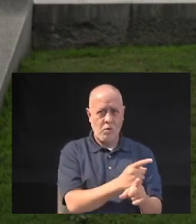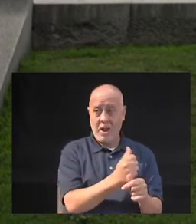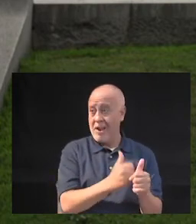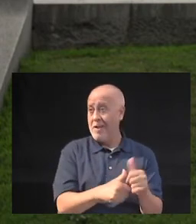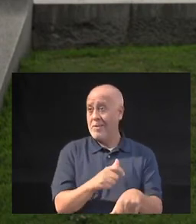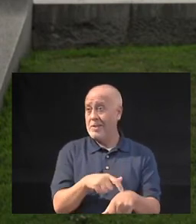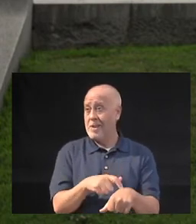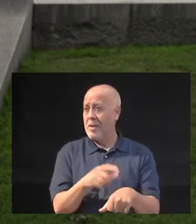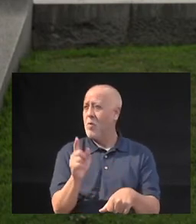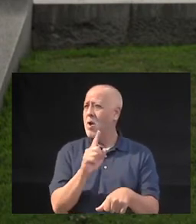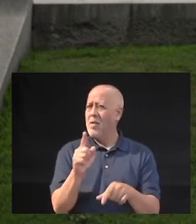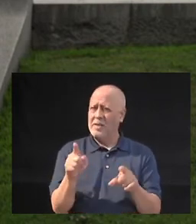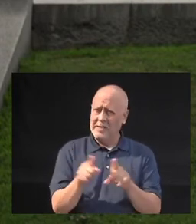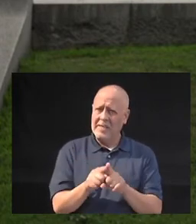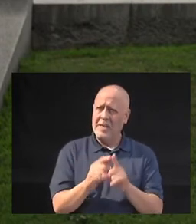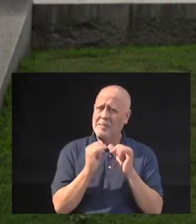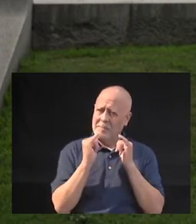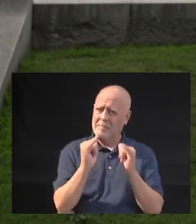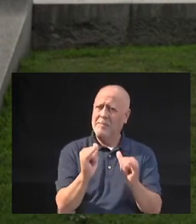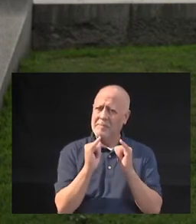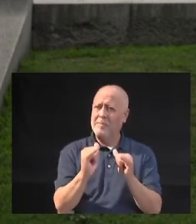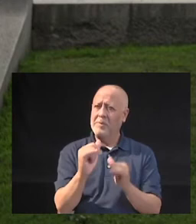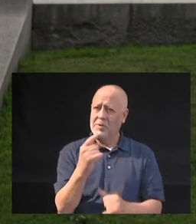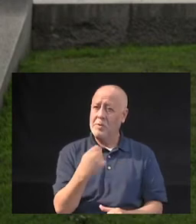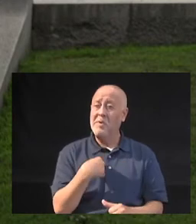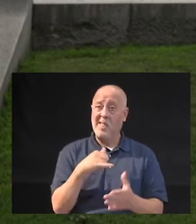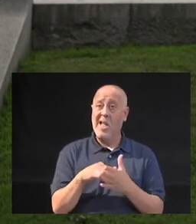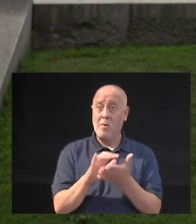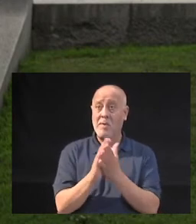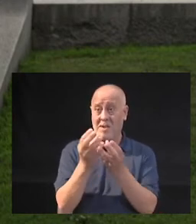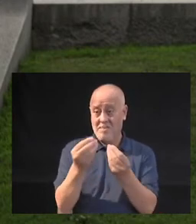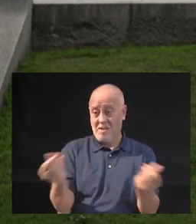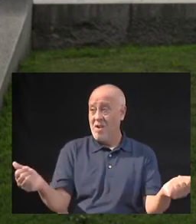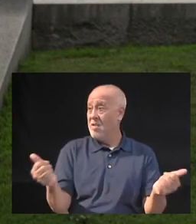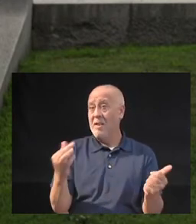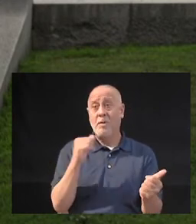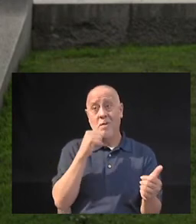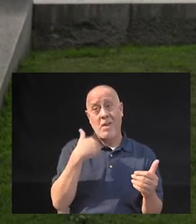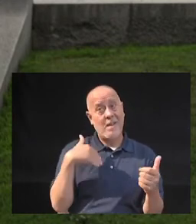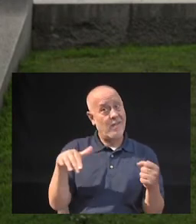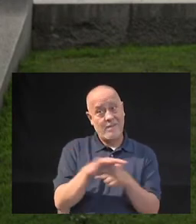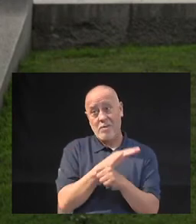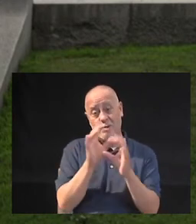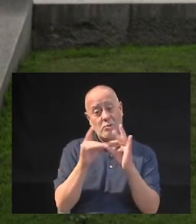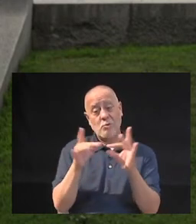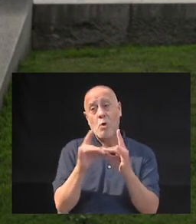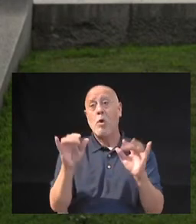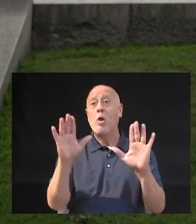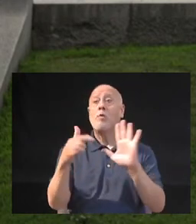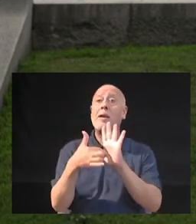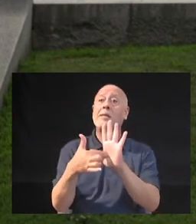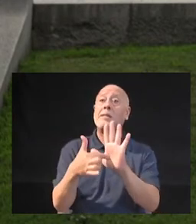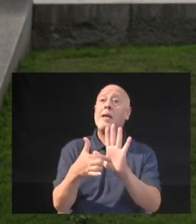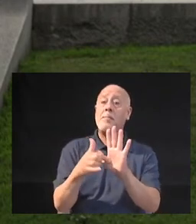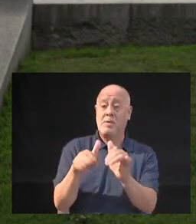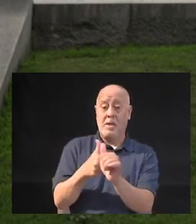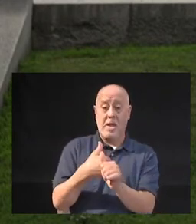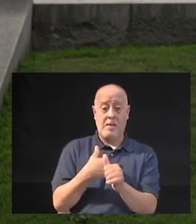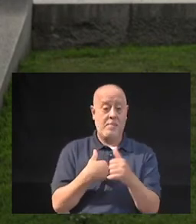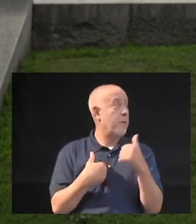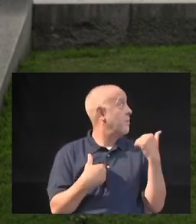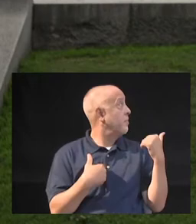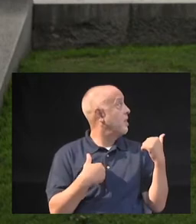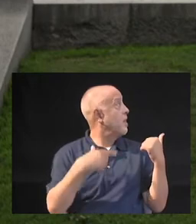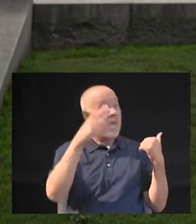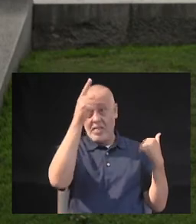time, where they're just like you and me. That'll get lost if we don't have the whole story. A great example is behind me, the